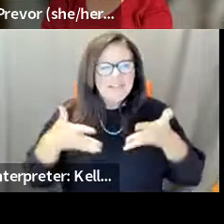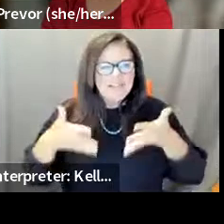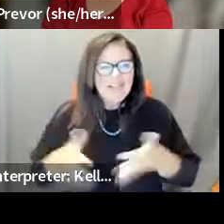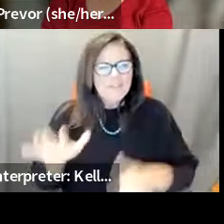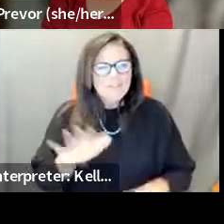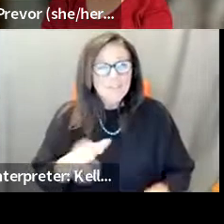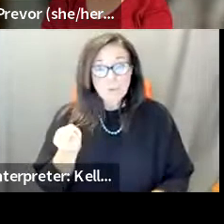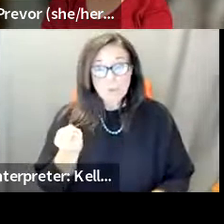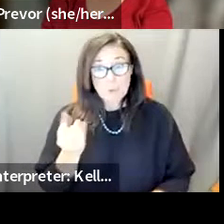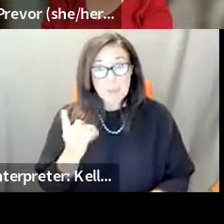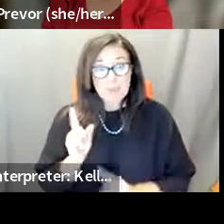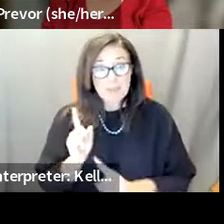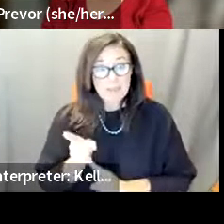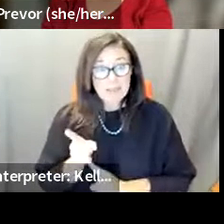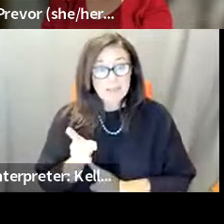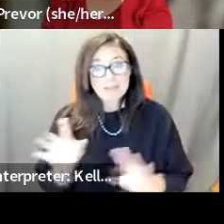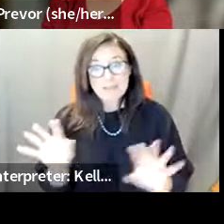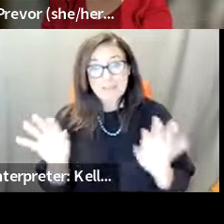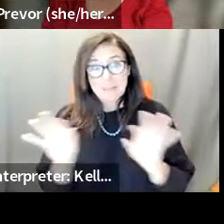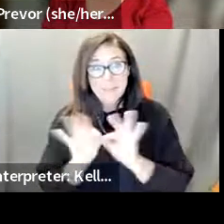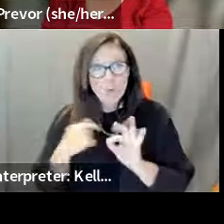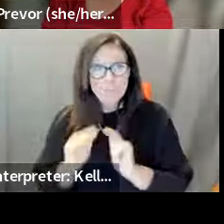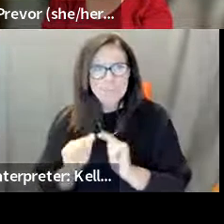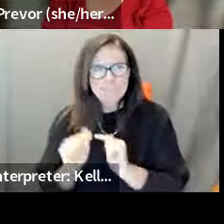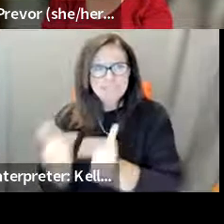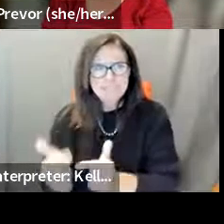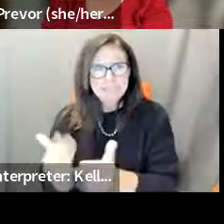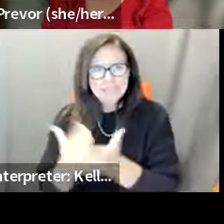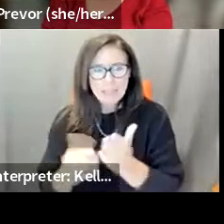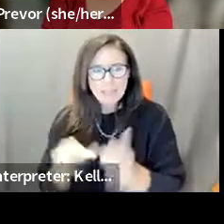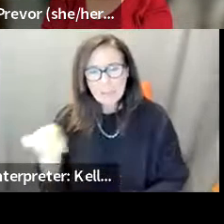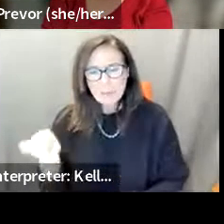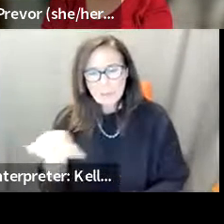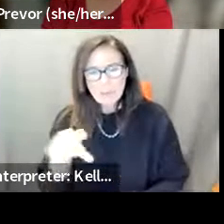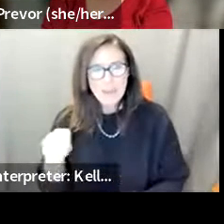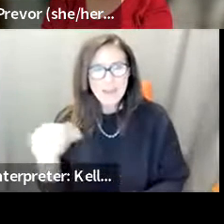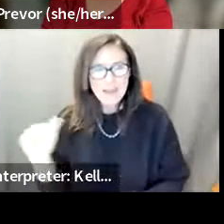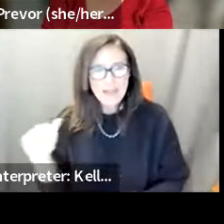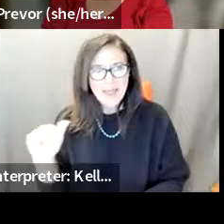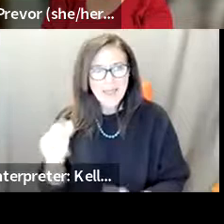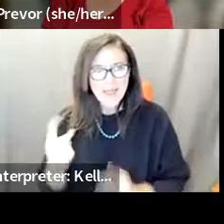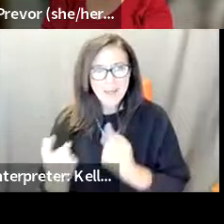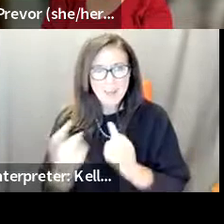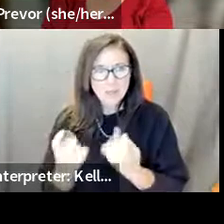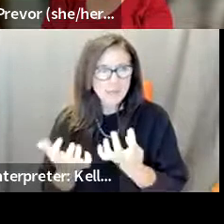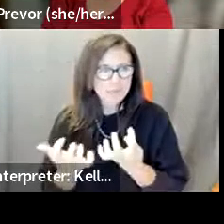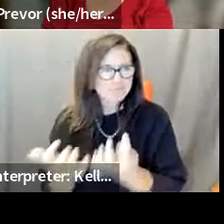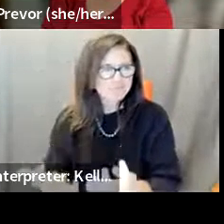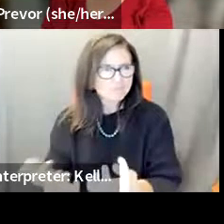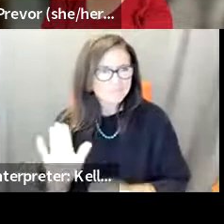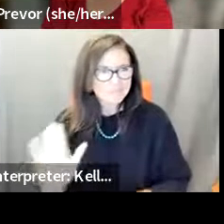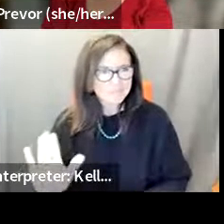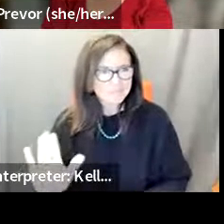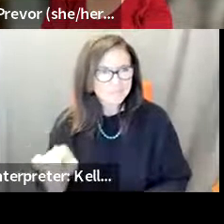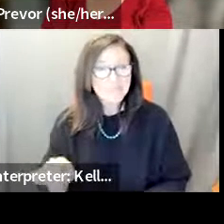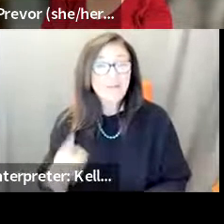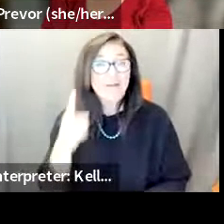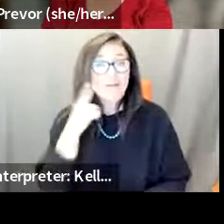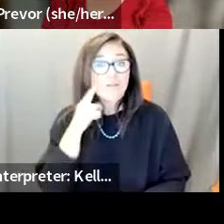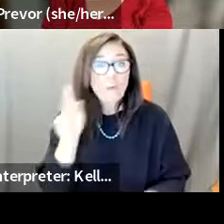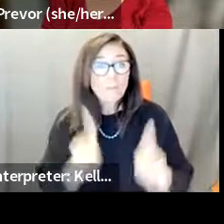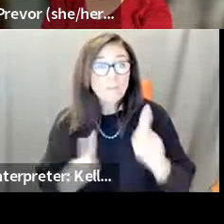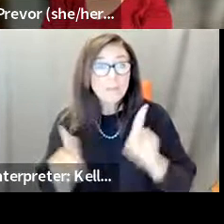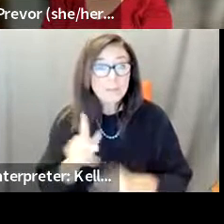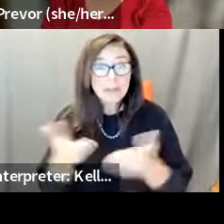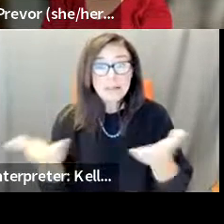make sure we at least have time for a couple of audience questions. So for folks in attendance, if you